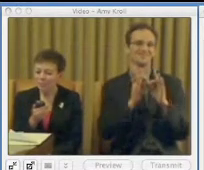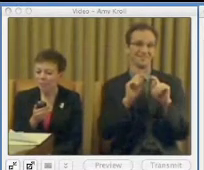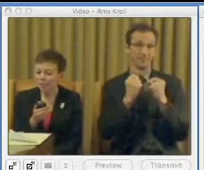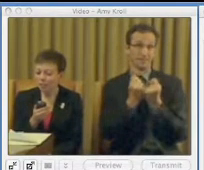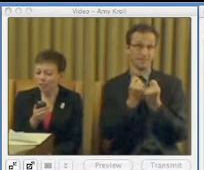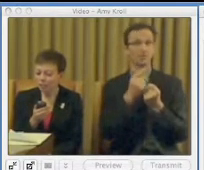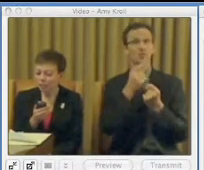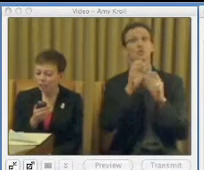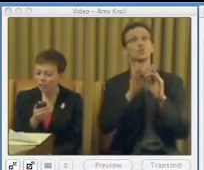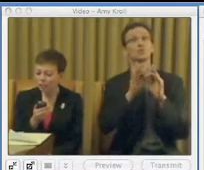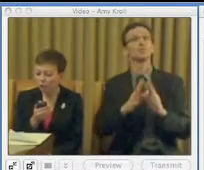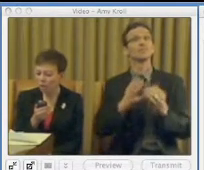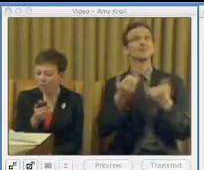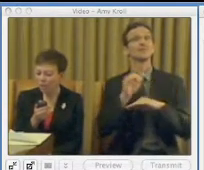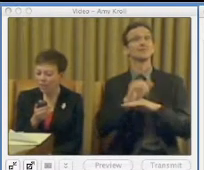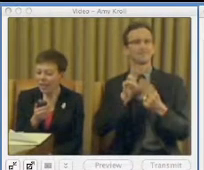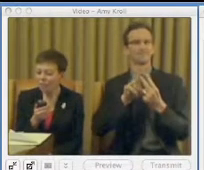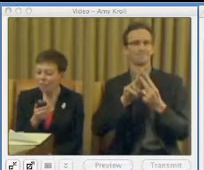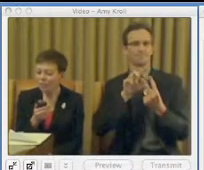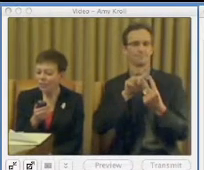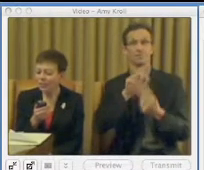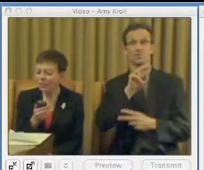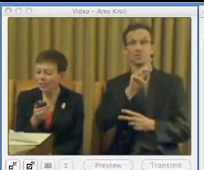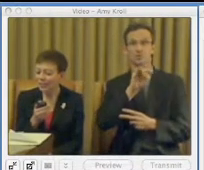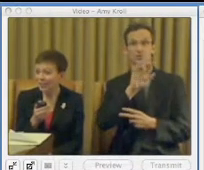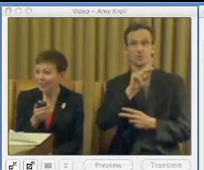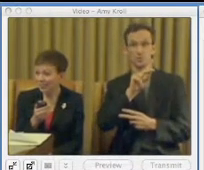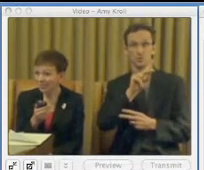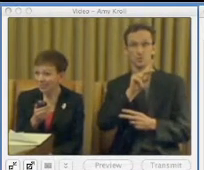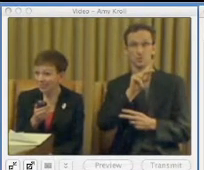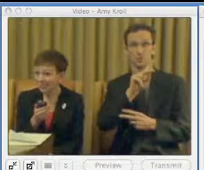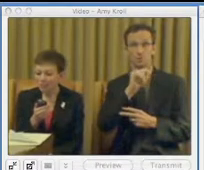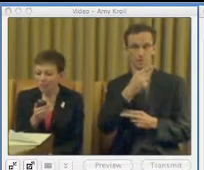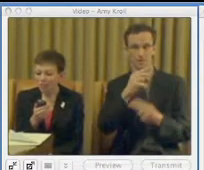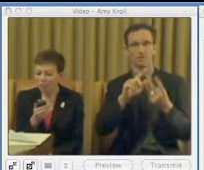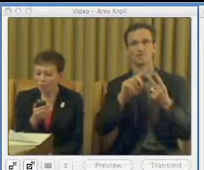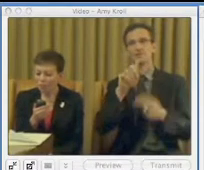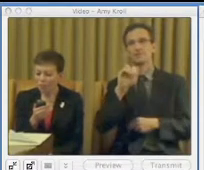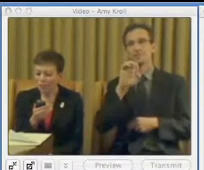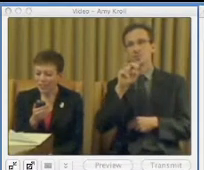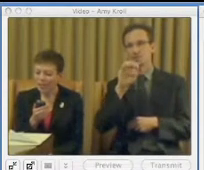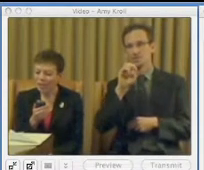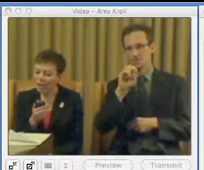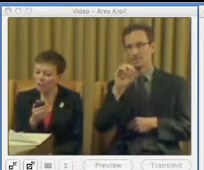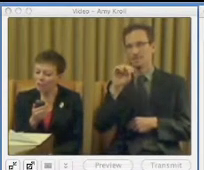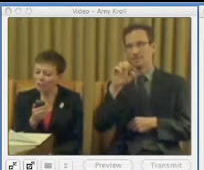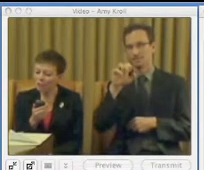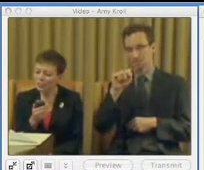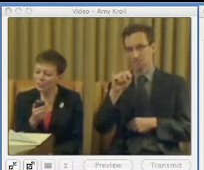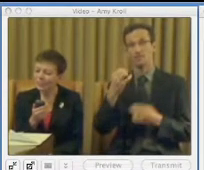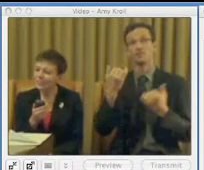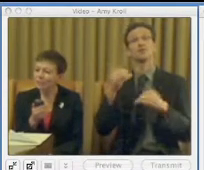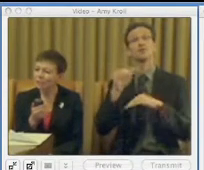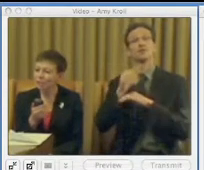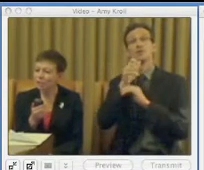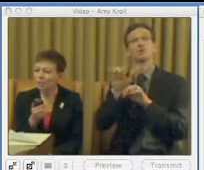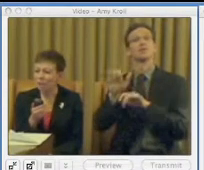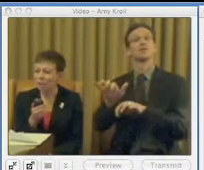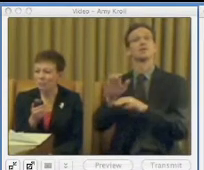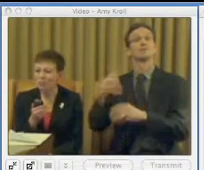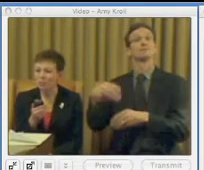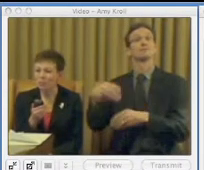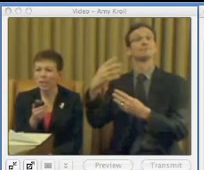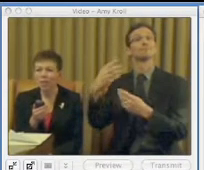team. We'll be joined this evening by Kirk Newroff and Darlene Ensenet, our interpreters, and our